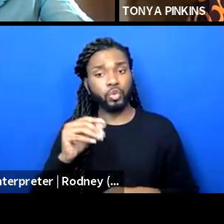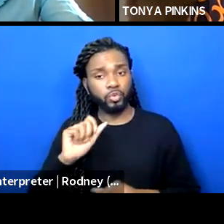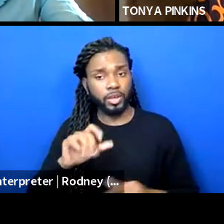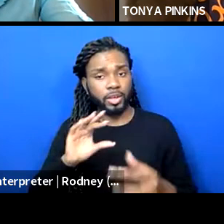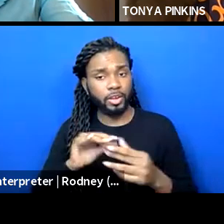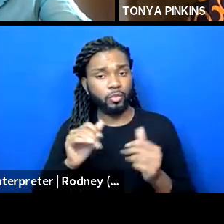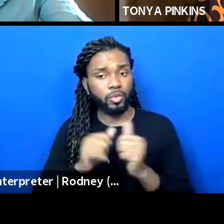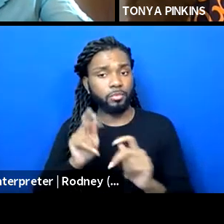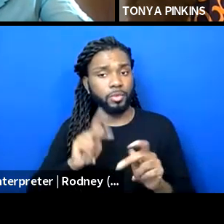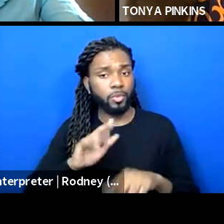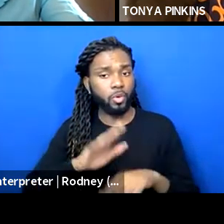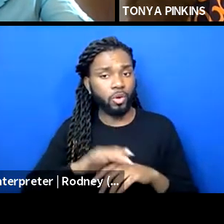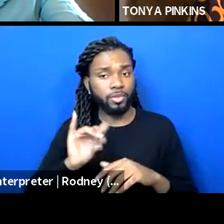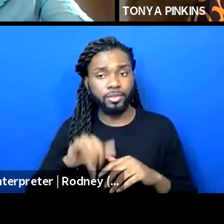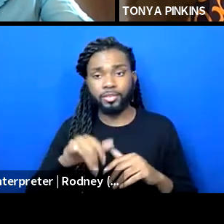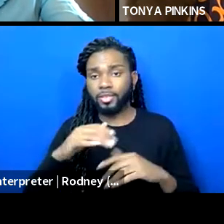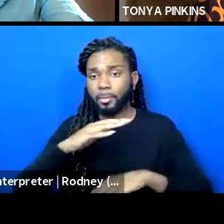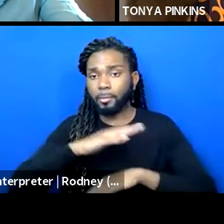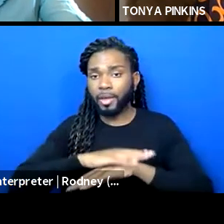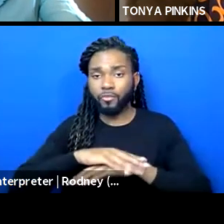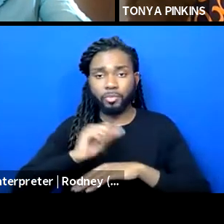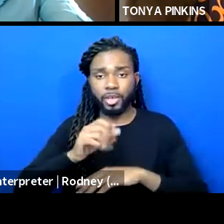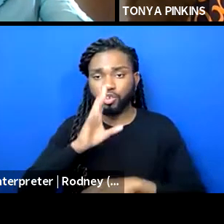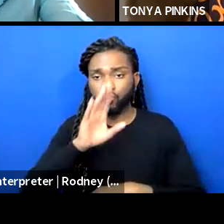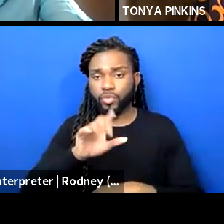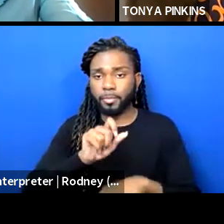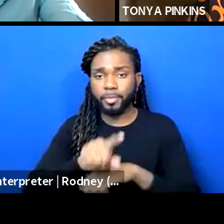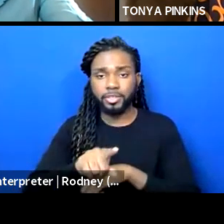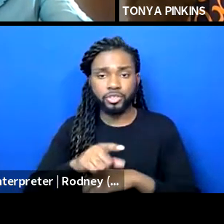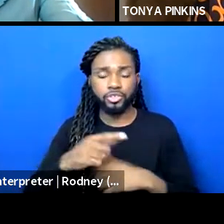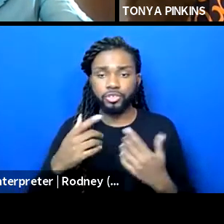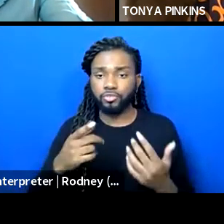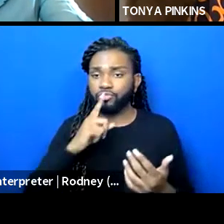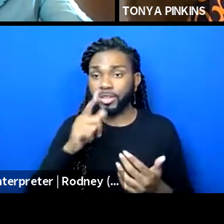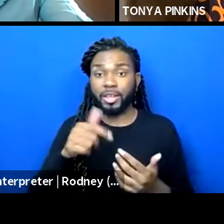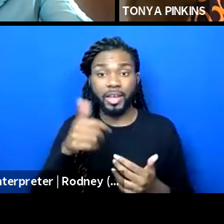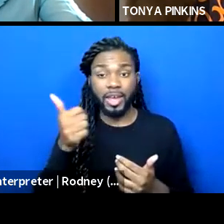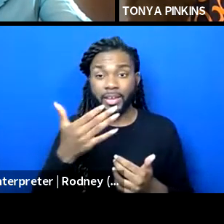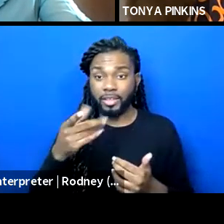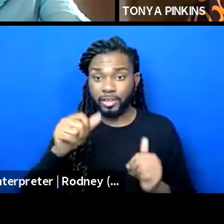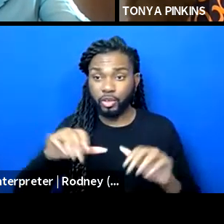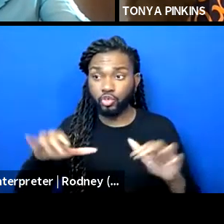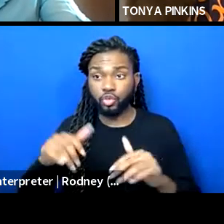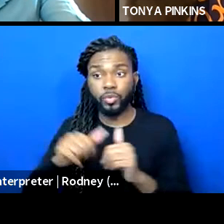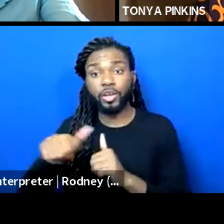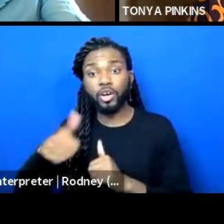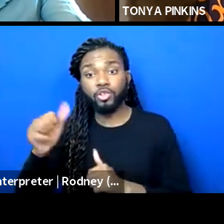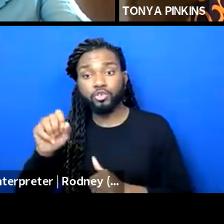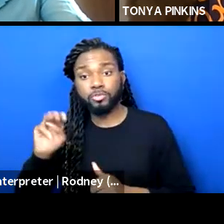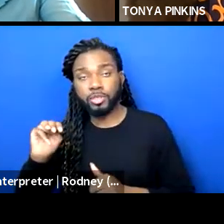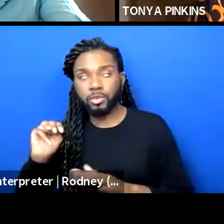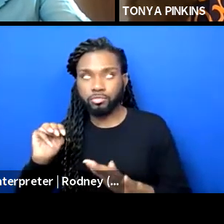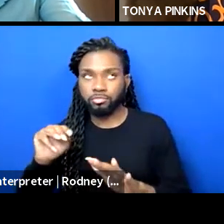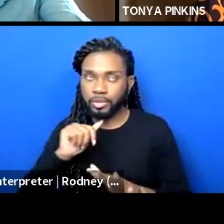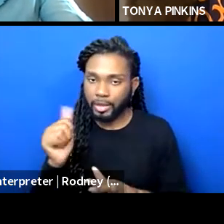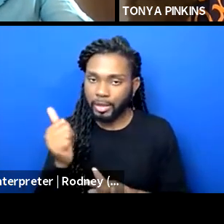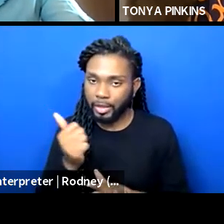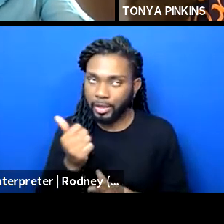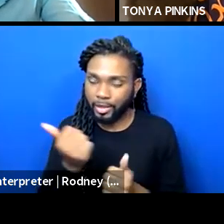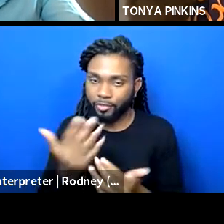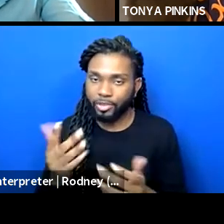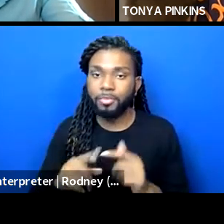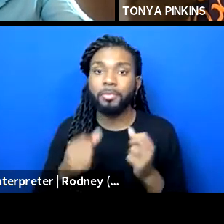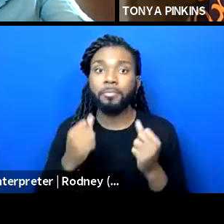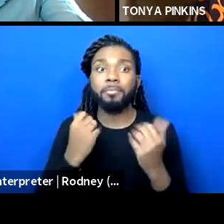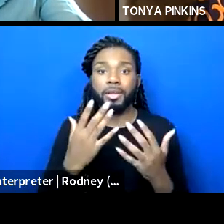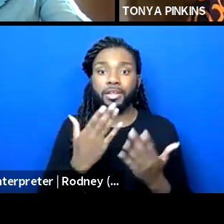know, direct messaging and all of that. Anything you can do on any other social media platform, I won't say anything, but a lot of things that you can do on other